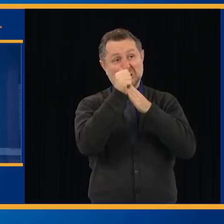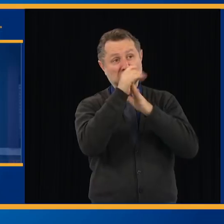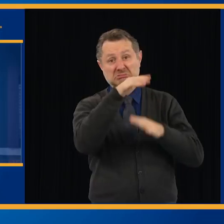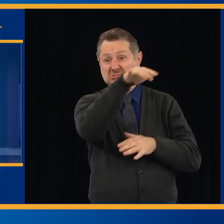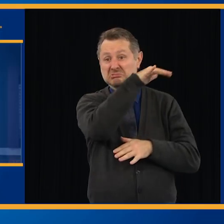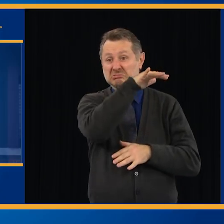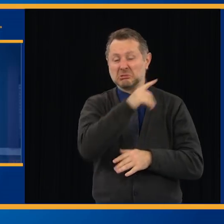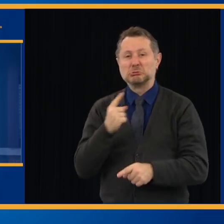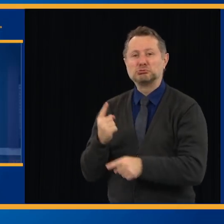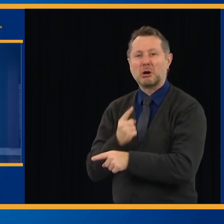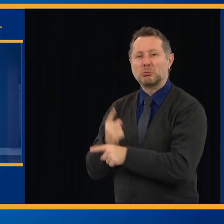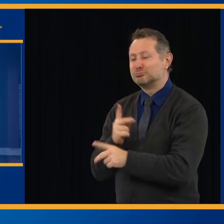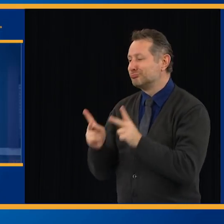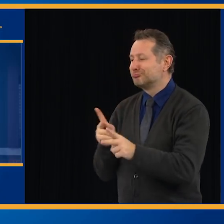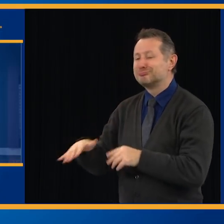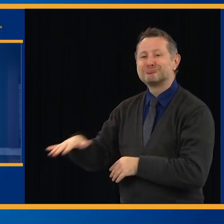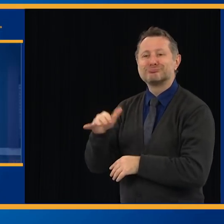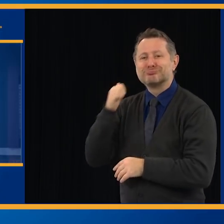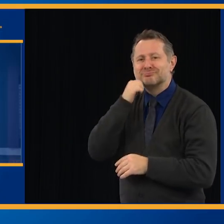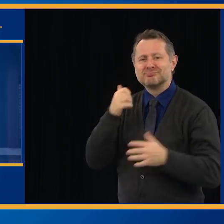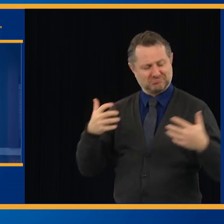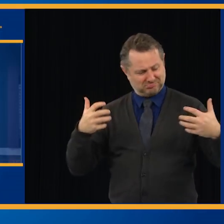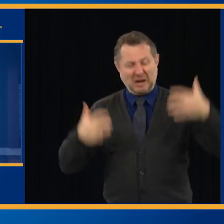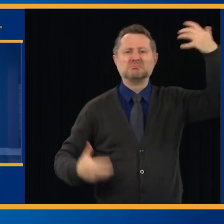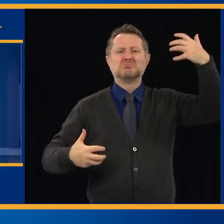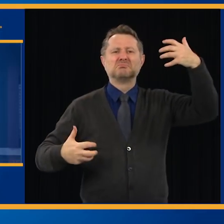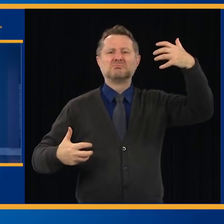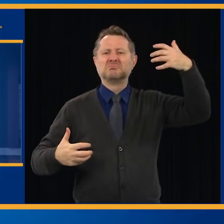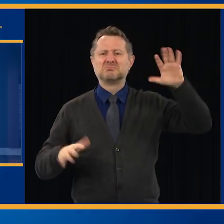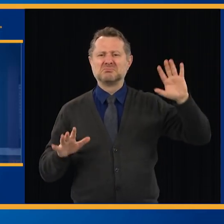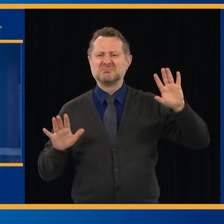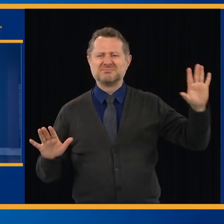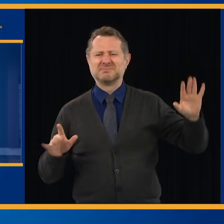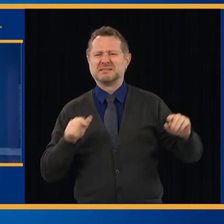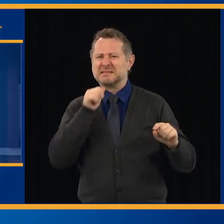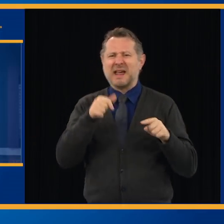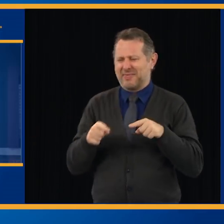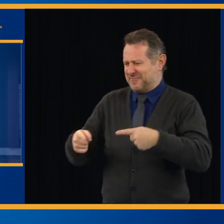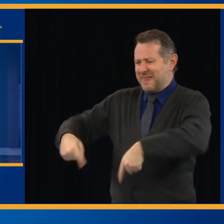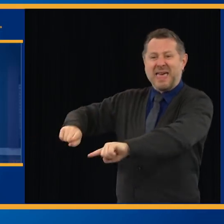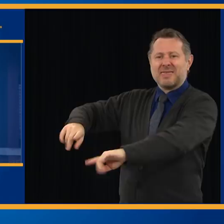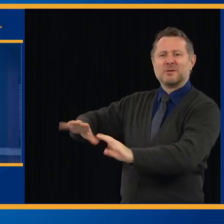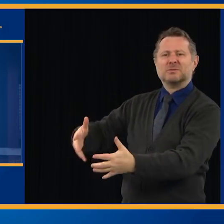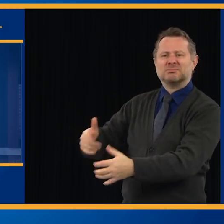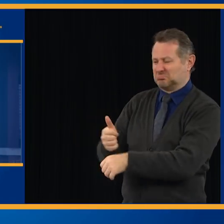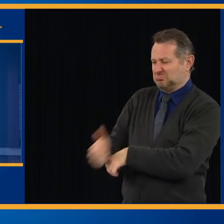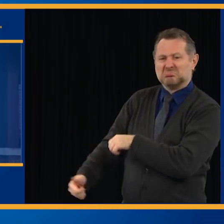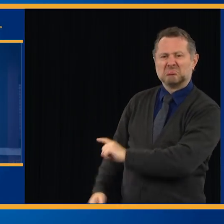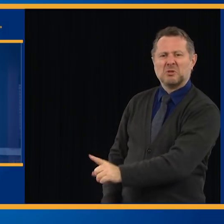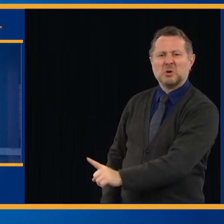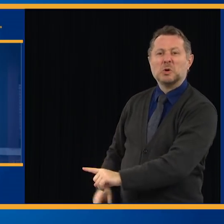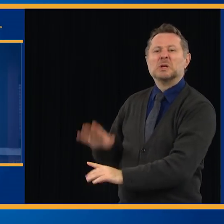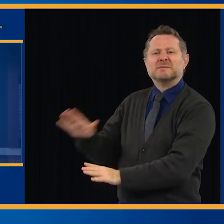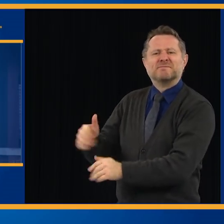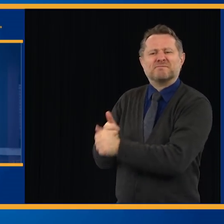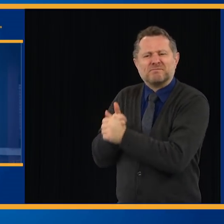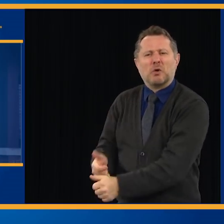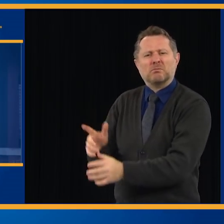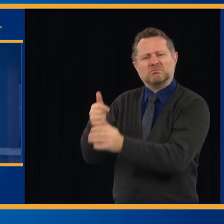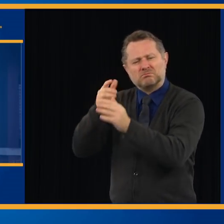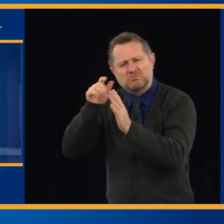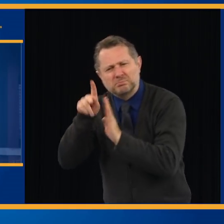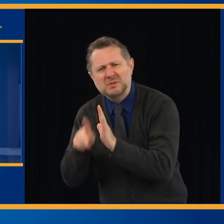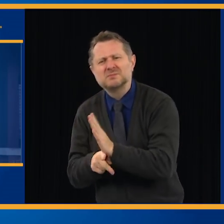Because the American people, it's not them. They are principled, they are